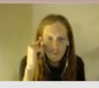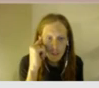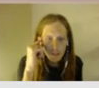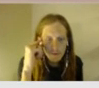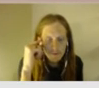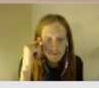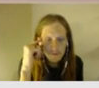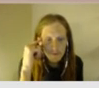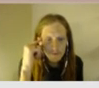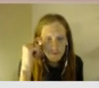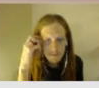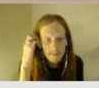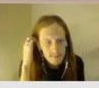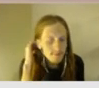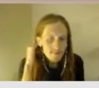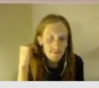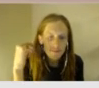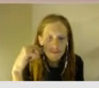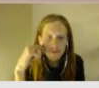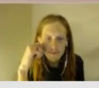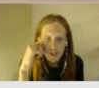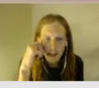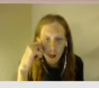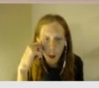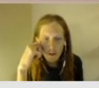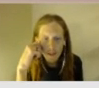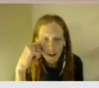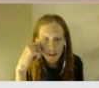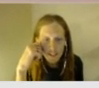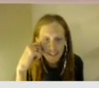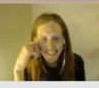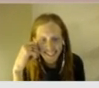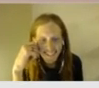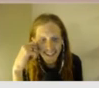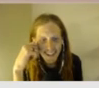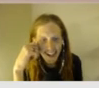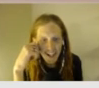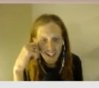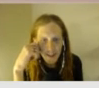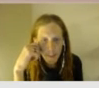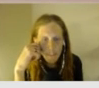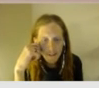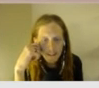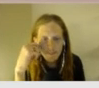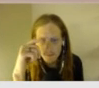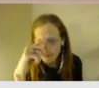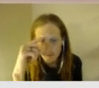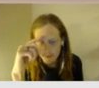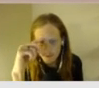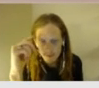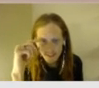have an exhibition at the laundromat of the photos that I've made there, with the proceeds, you know, going, I don't know,